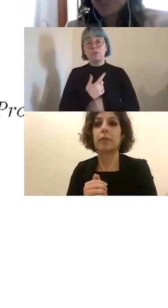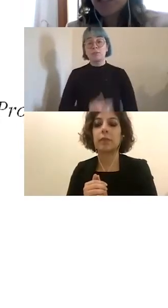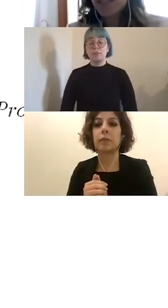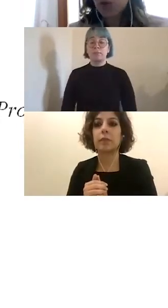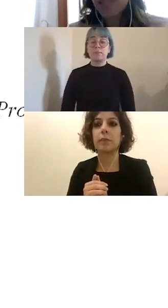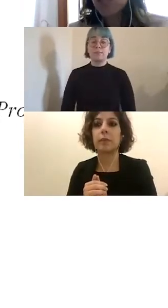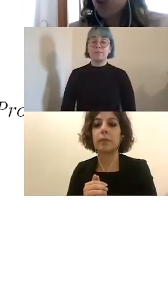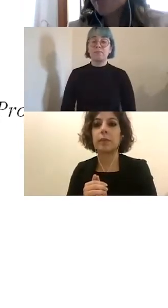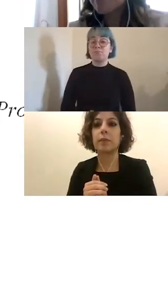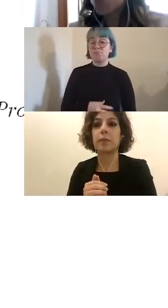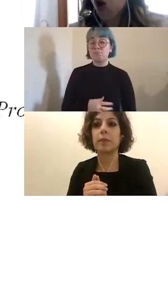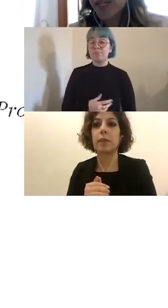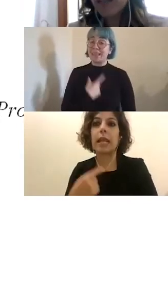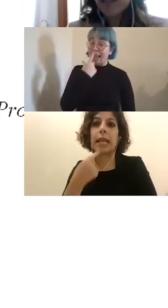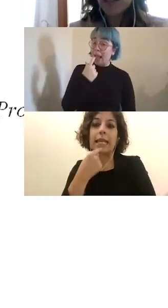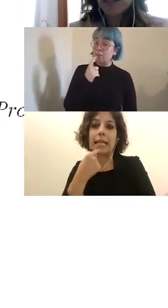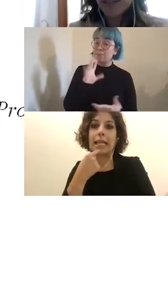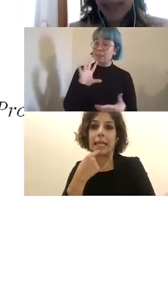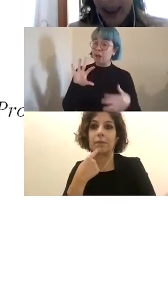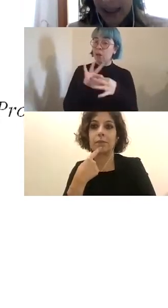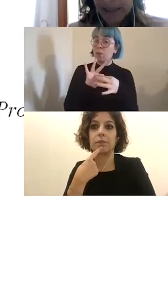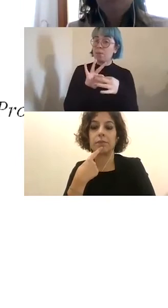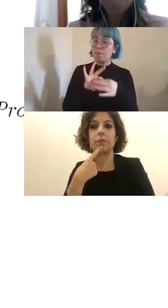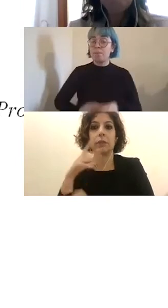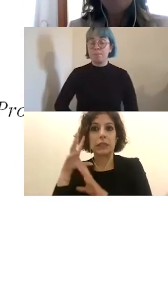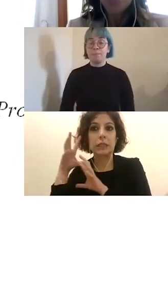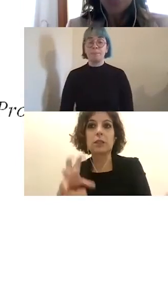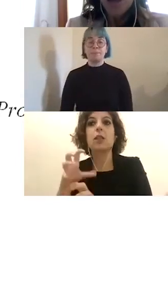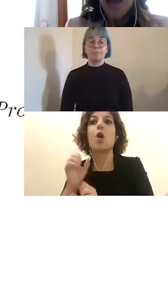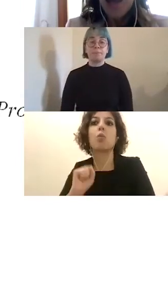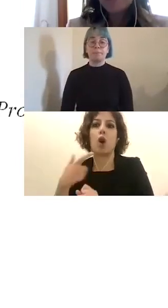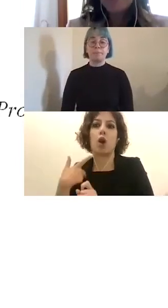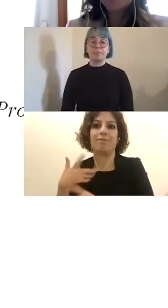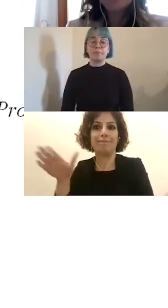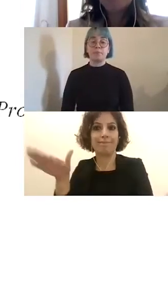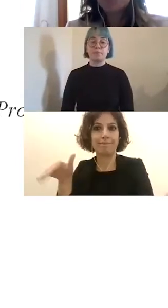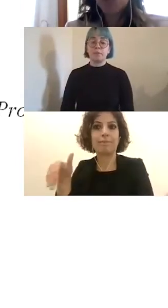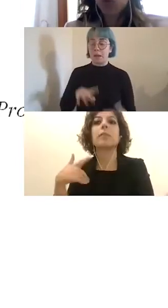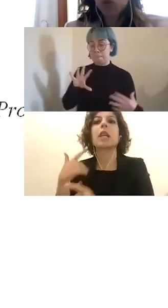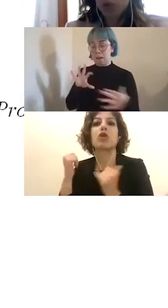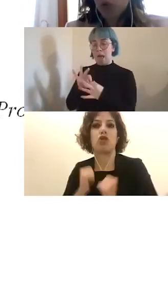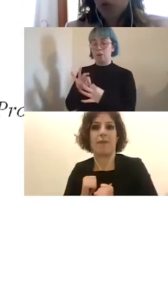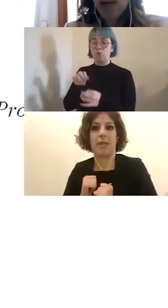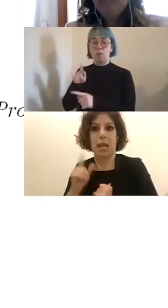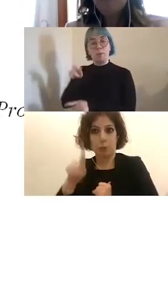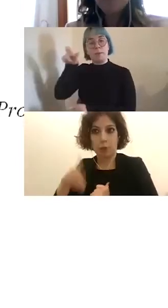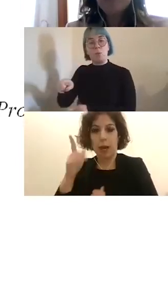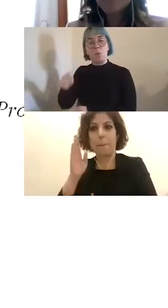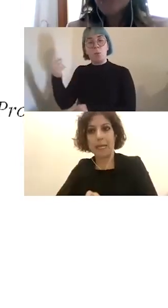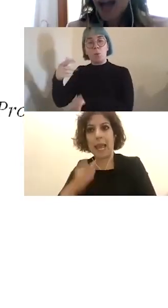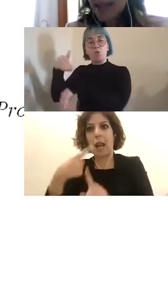that can be applied to the perpetrators of the